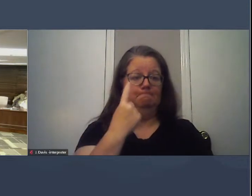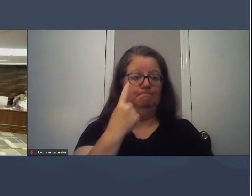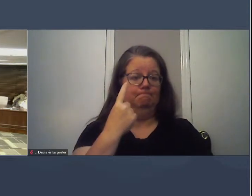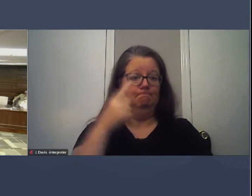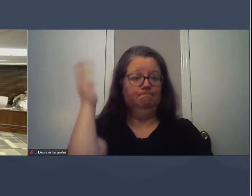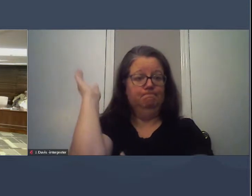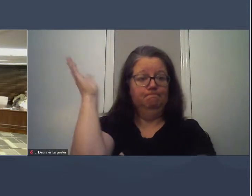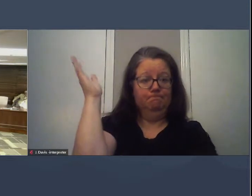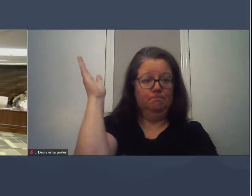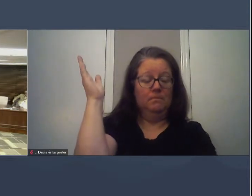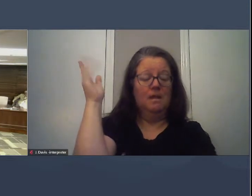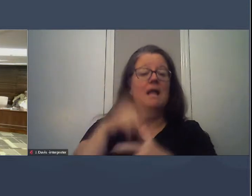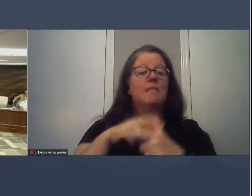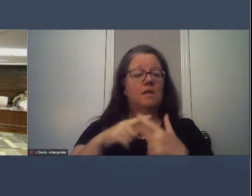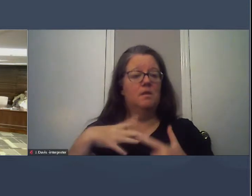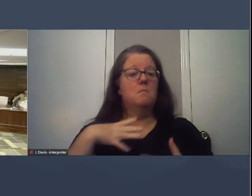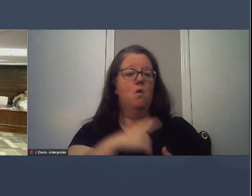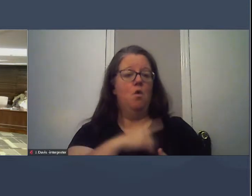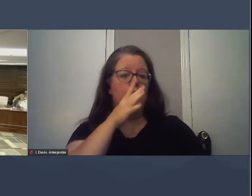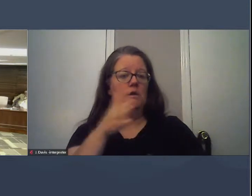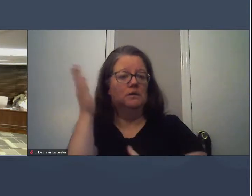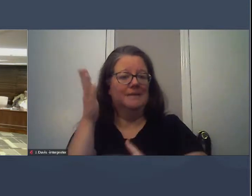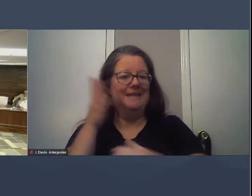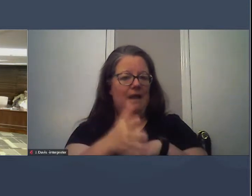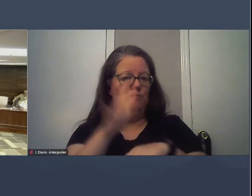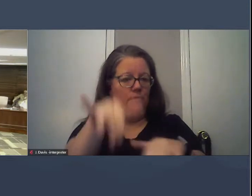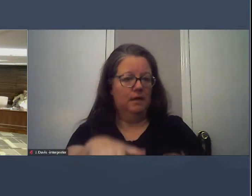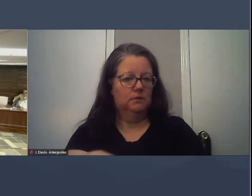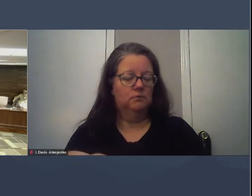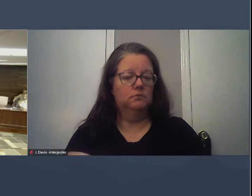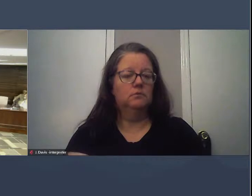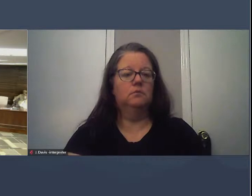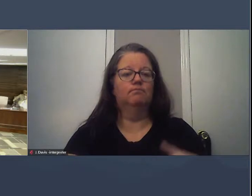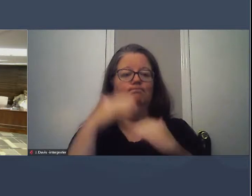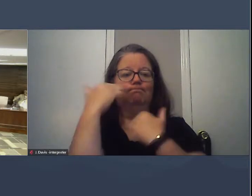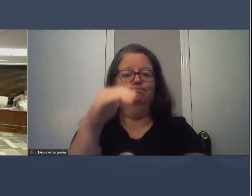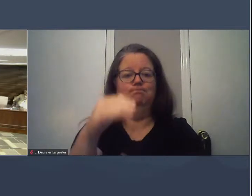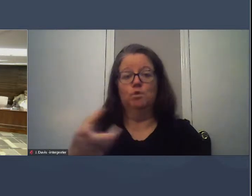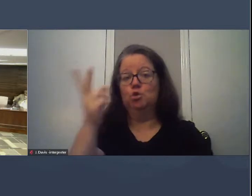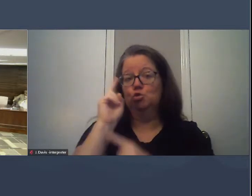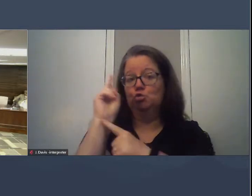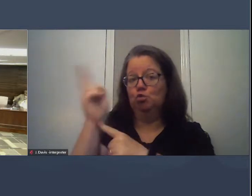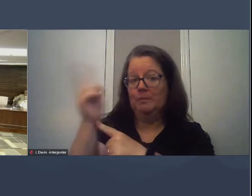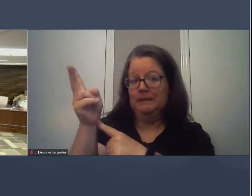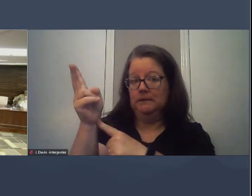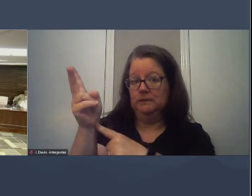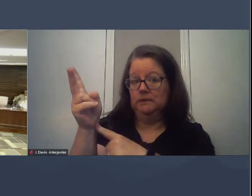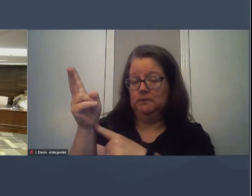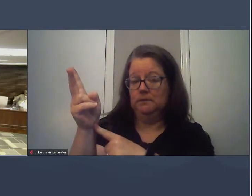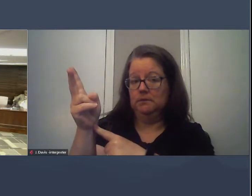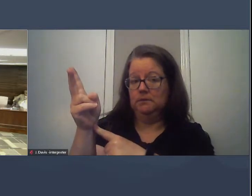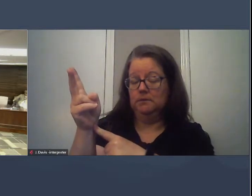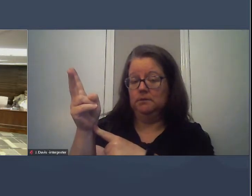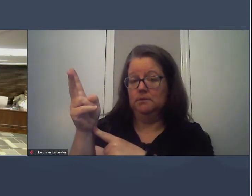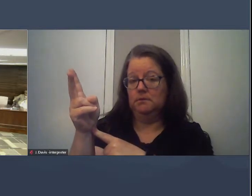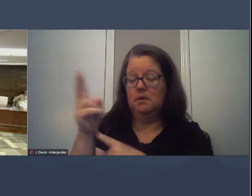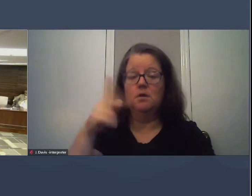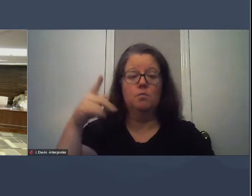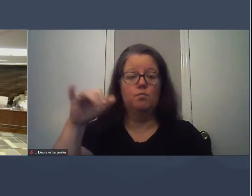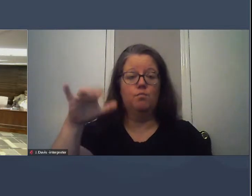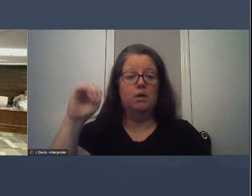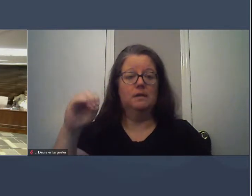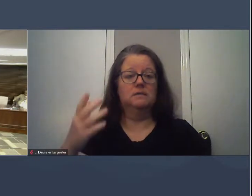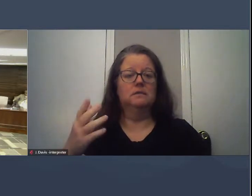like to speak an opportunity to speak as well. So let's do two. We okay with 2 minutes each side? Great. Mr. Price, would you come forward, give your name and address